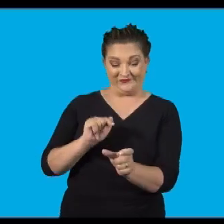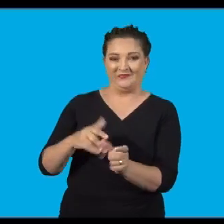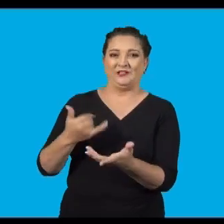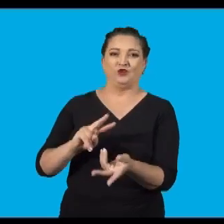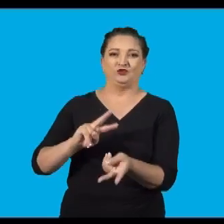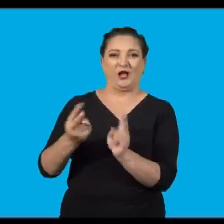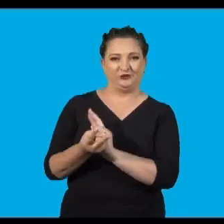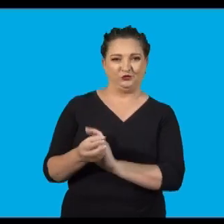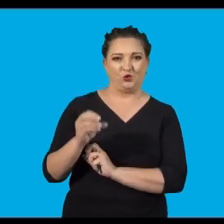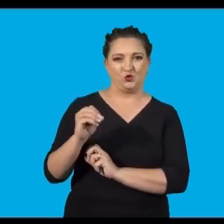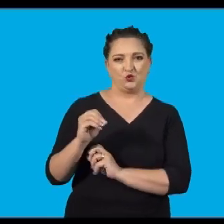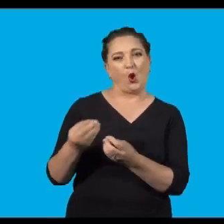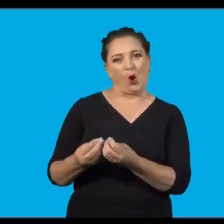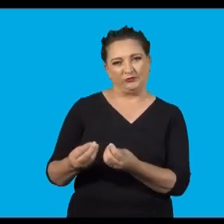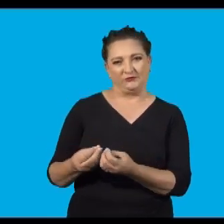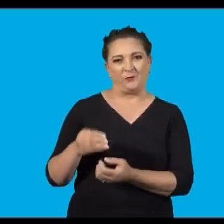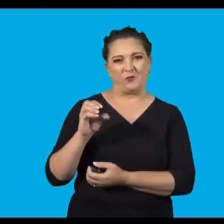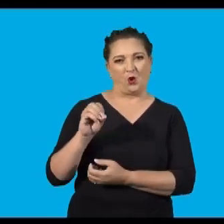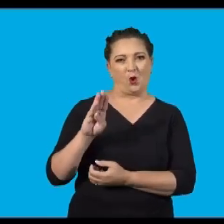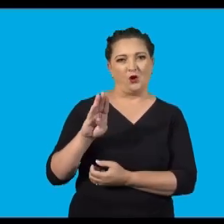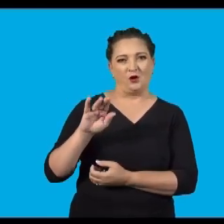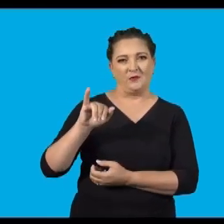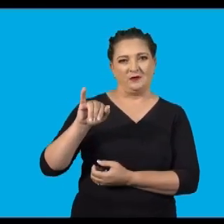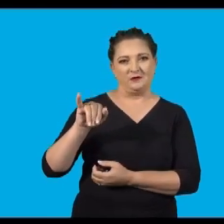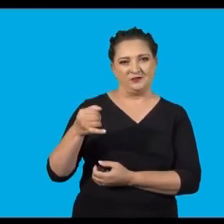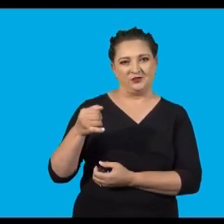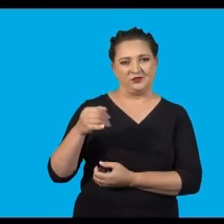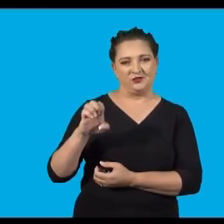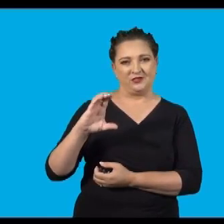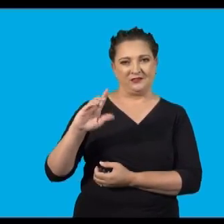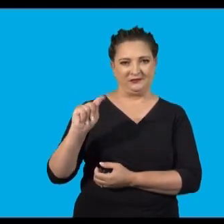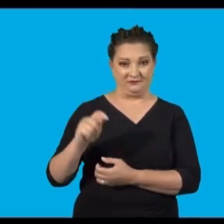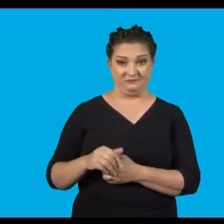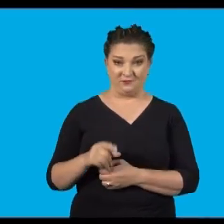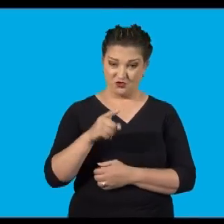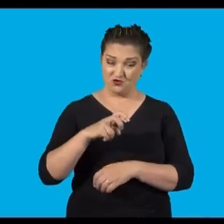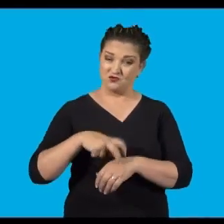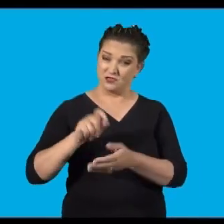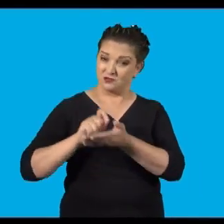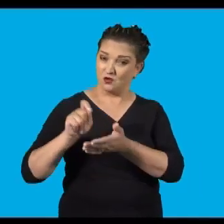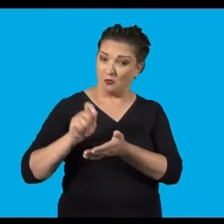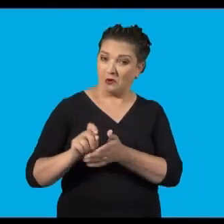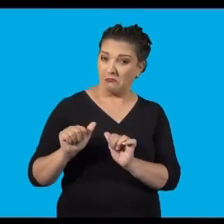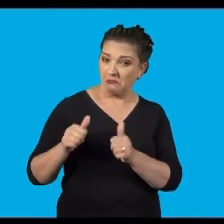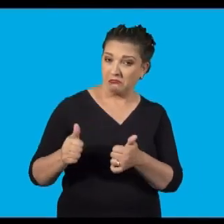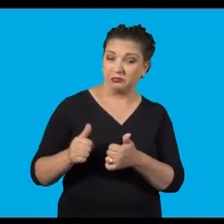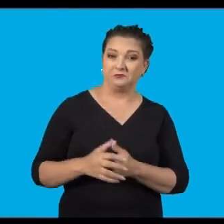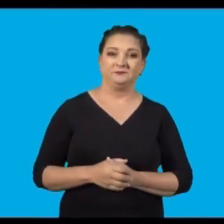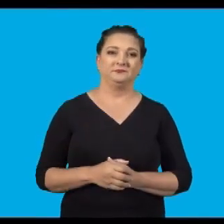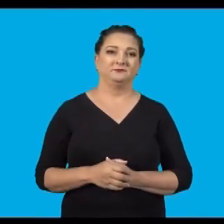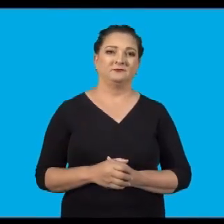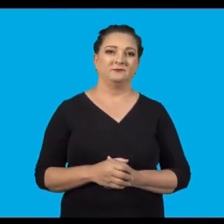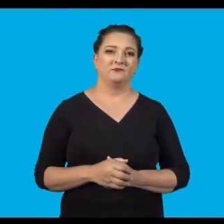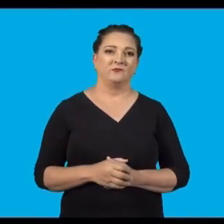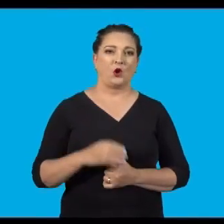sentence, all right? Okay, let me just erase that and write it much neater, because otherwise you are not going to be able to figure that